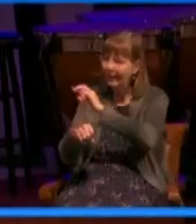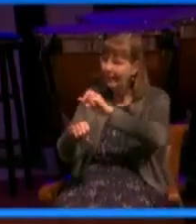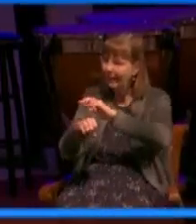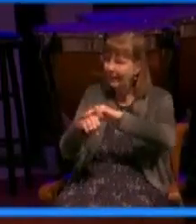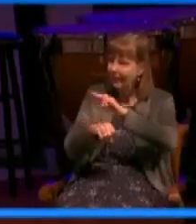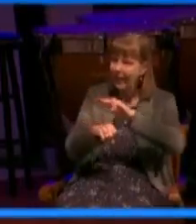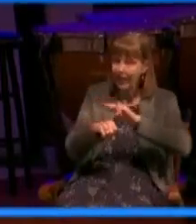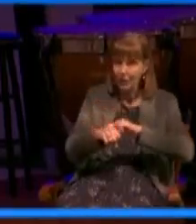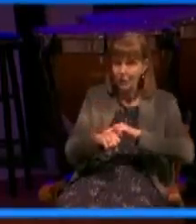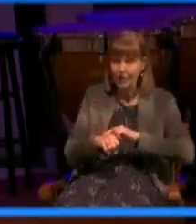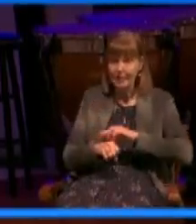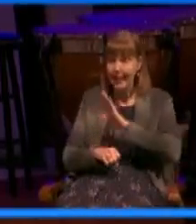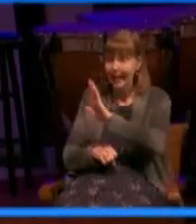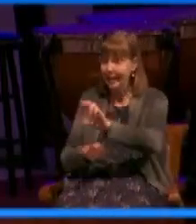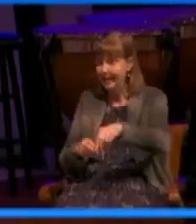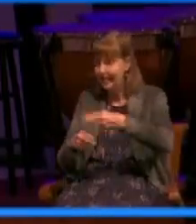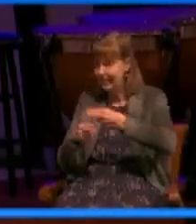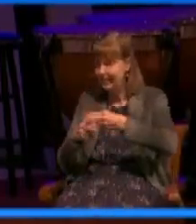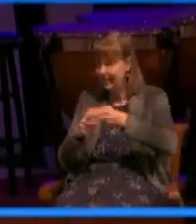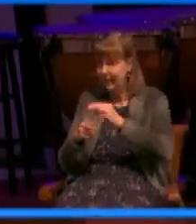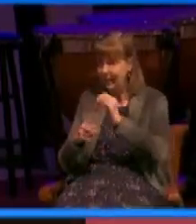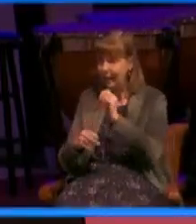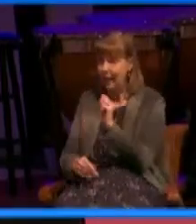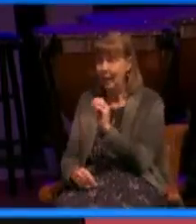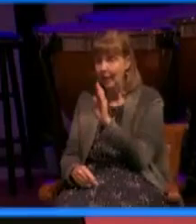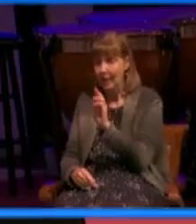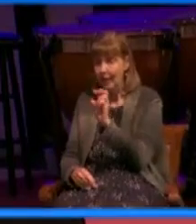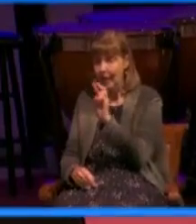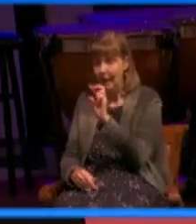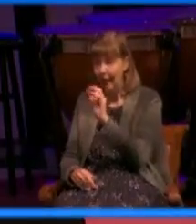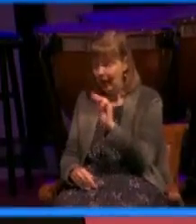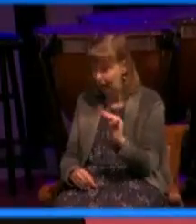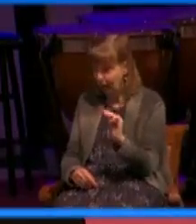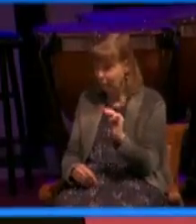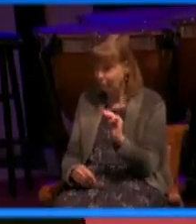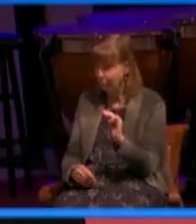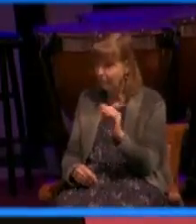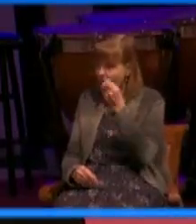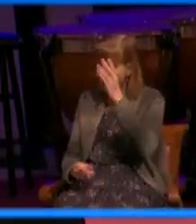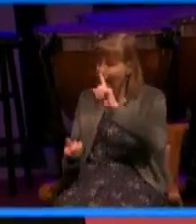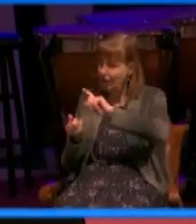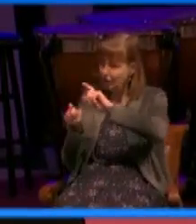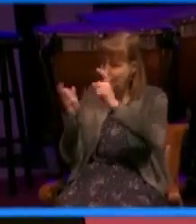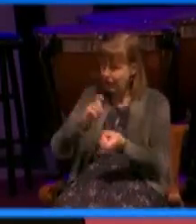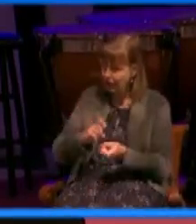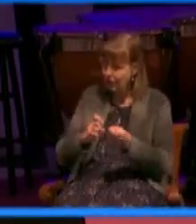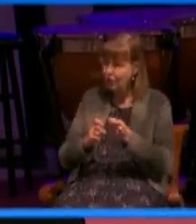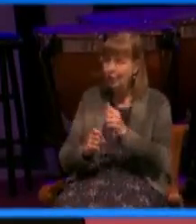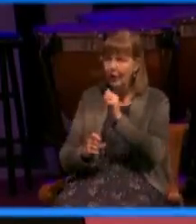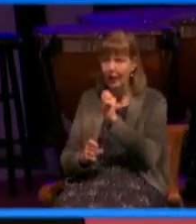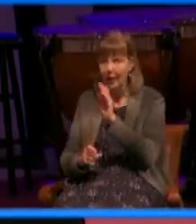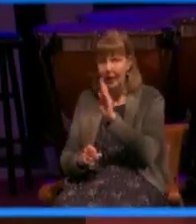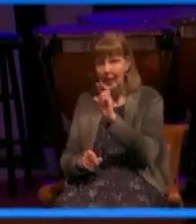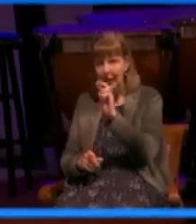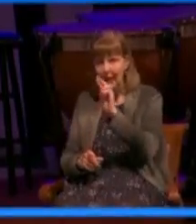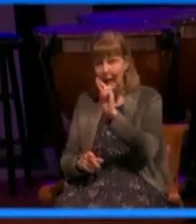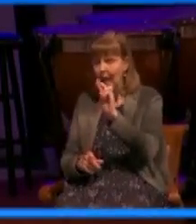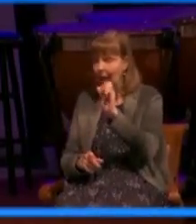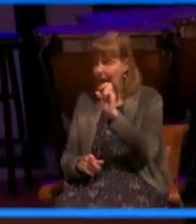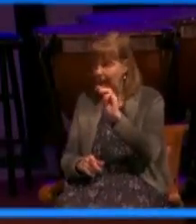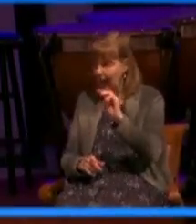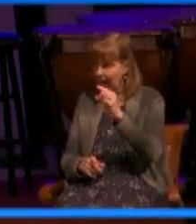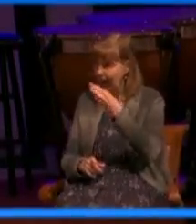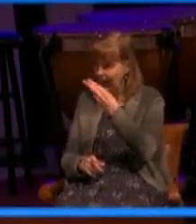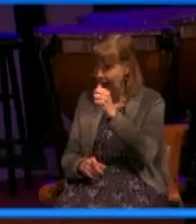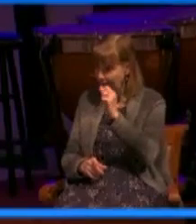this is kind of interesting because changing someone's name is a big deal. It's a big deal for someone to come up to you and say, hey, I've heard your name, but I'm